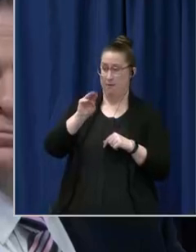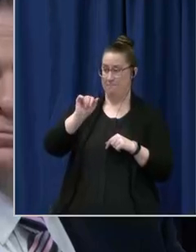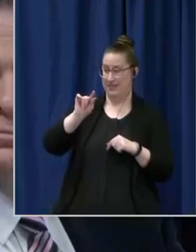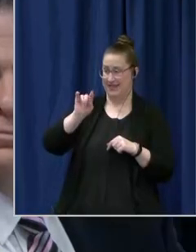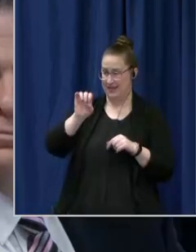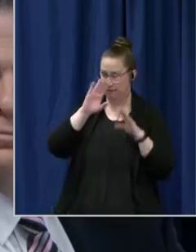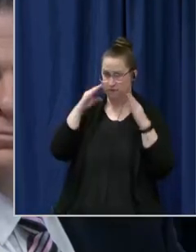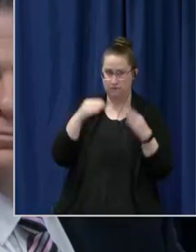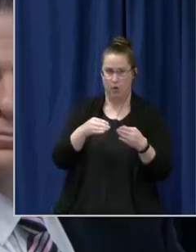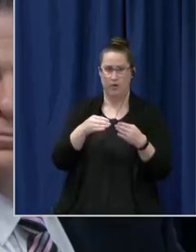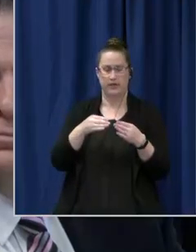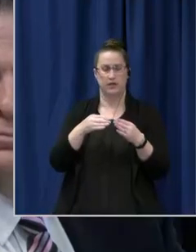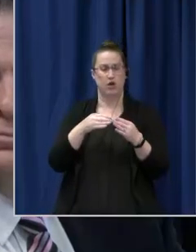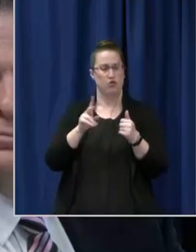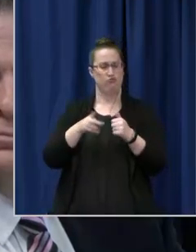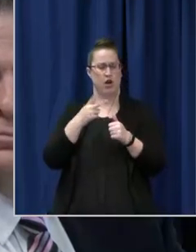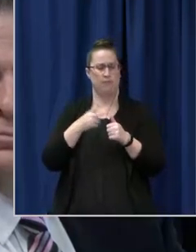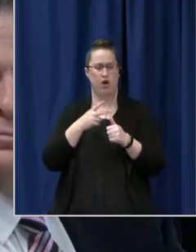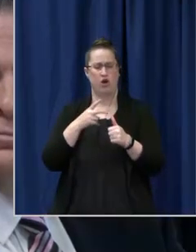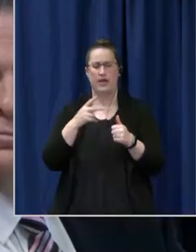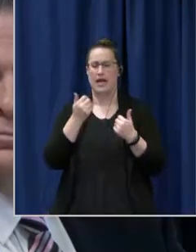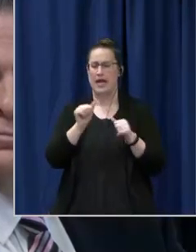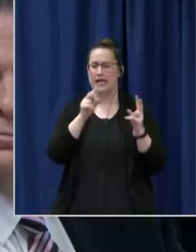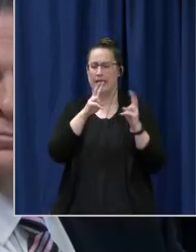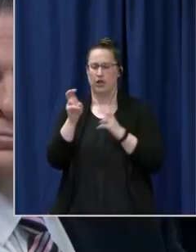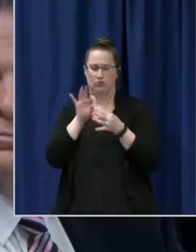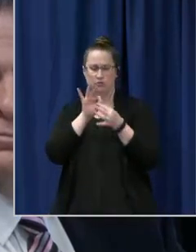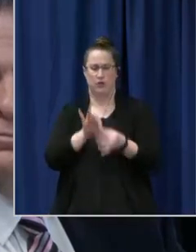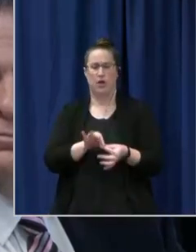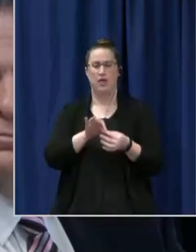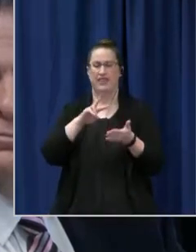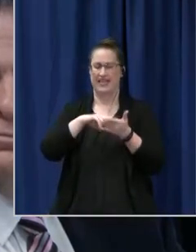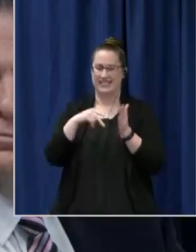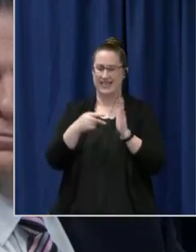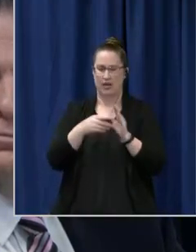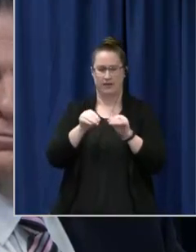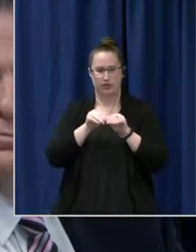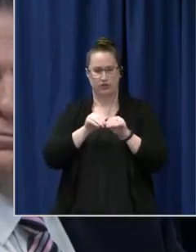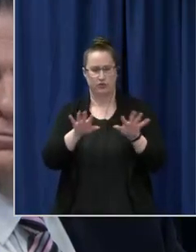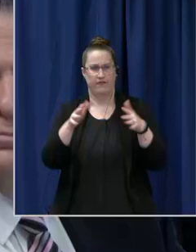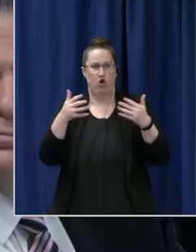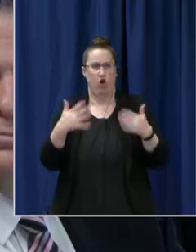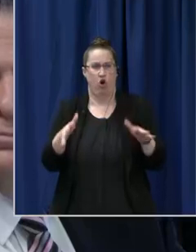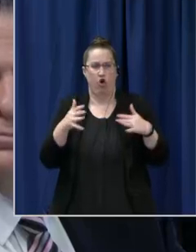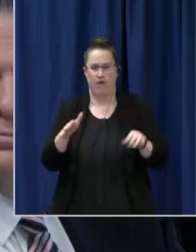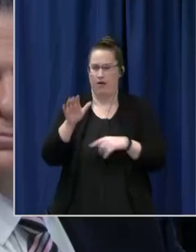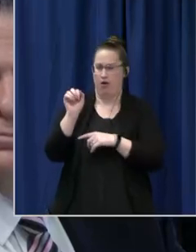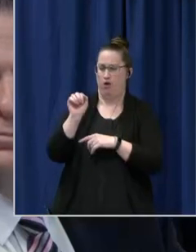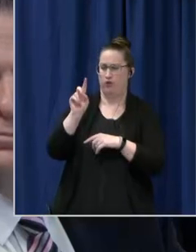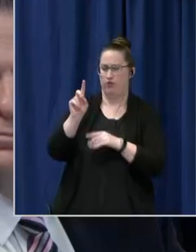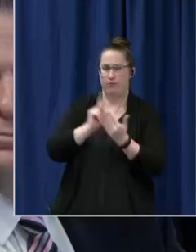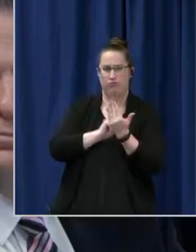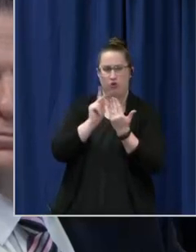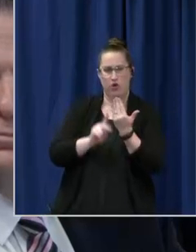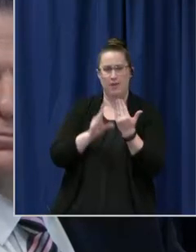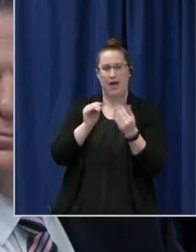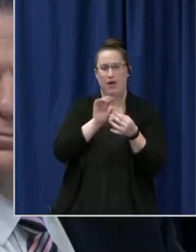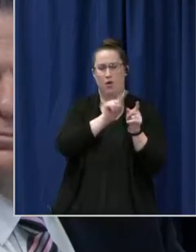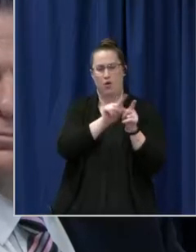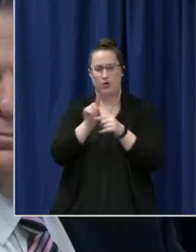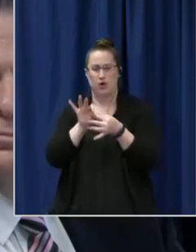considerations primarily on issues attendant in the distribution of already described programming and